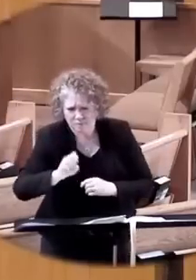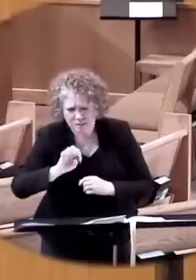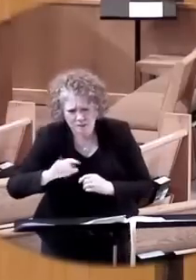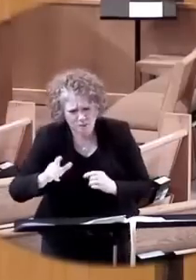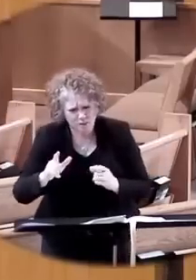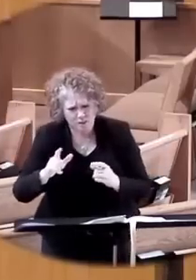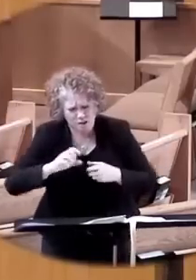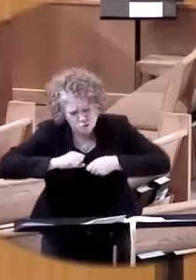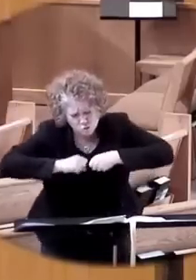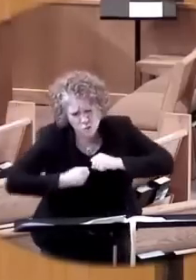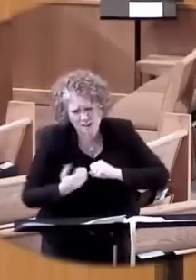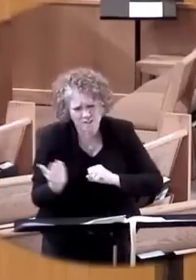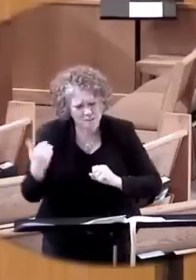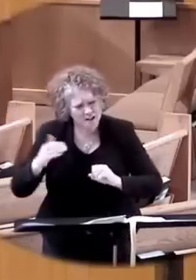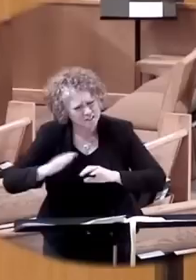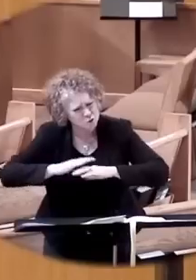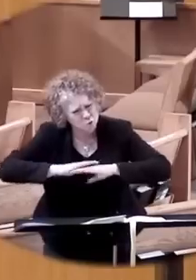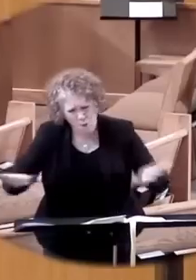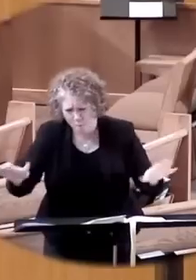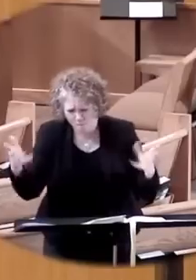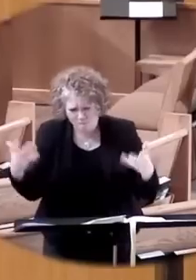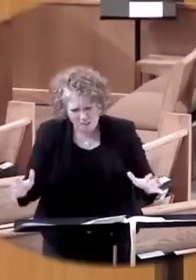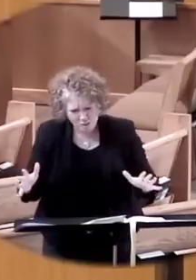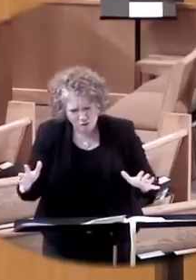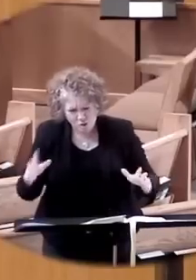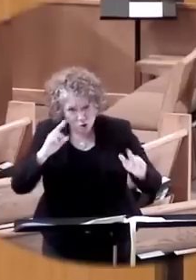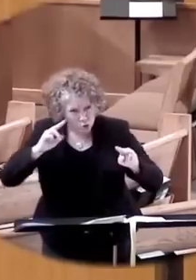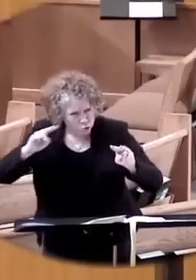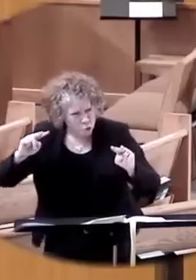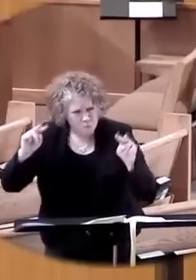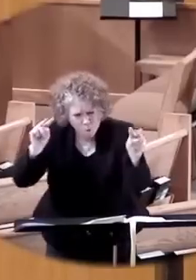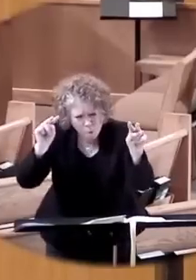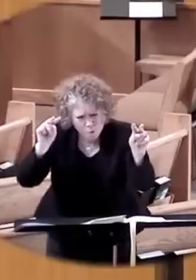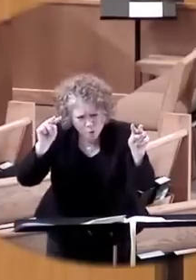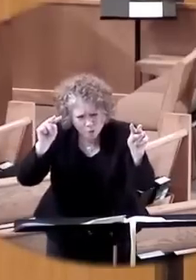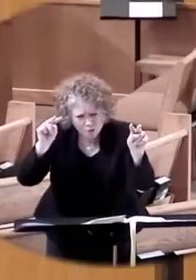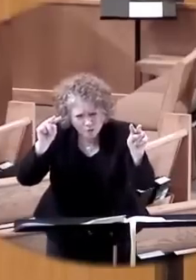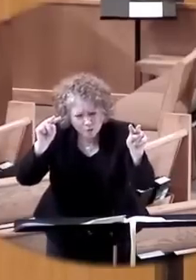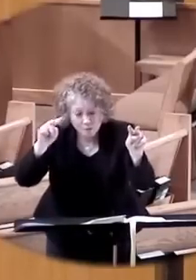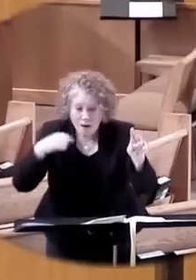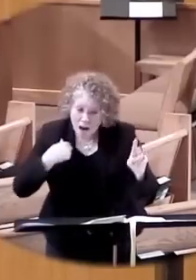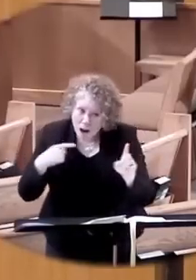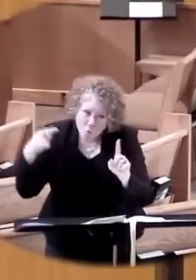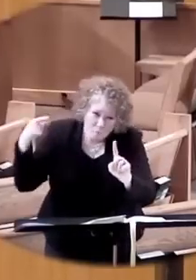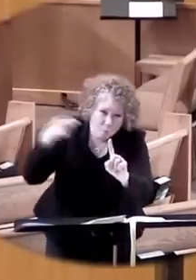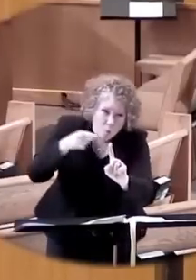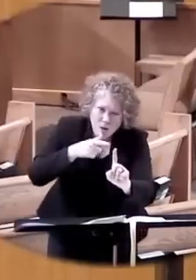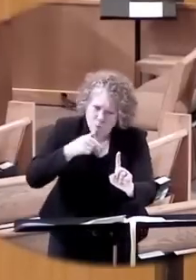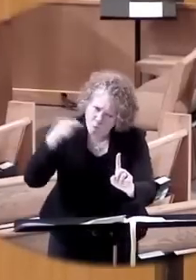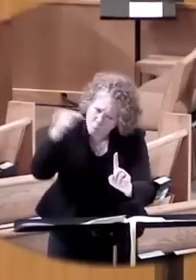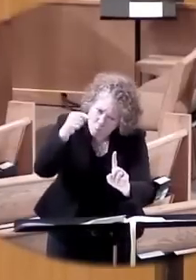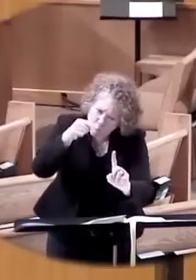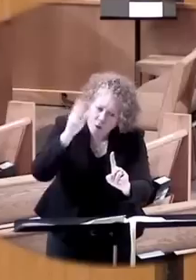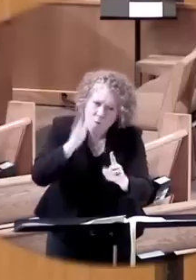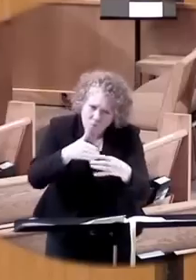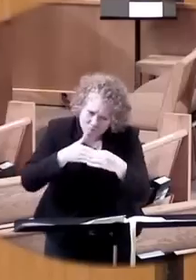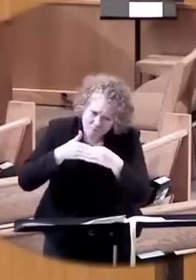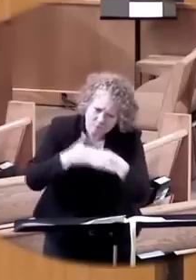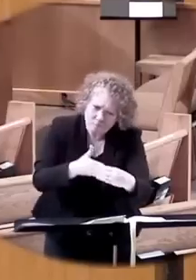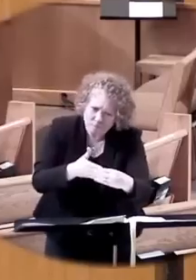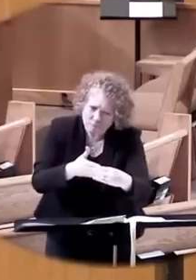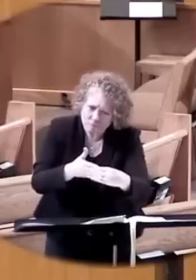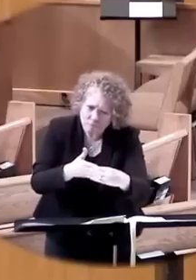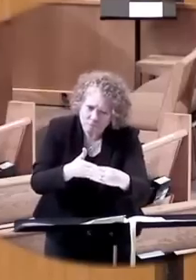future. I will tell you and point to you a new king that will shepherd my people. And he